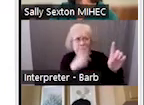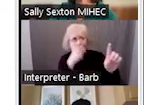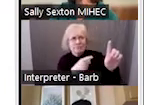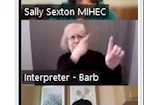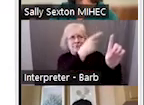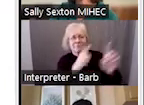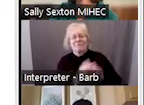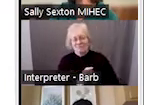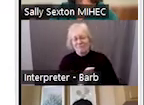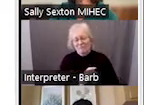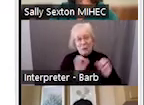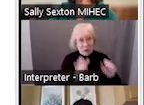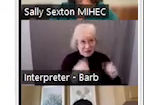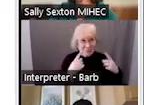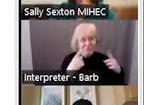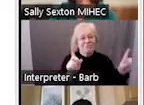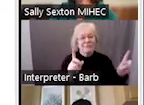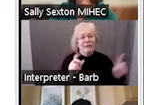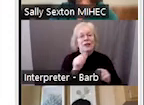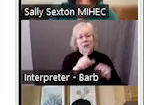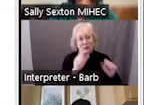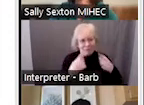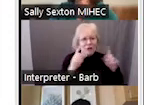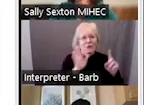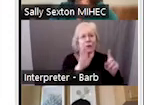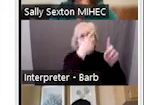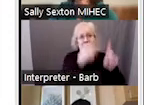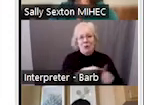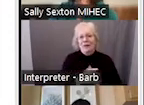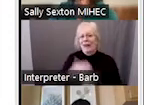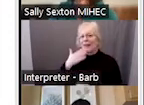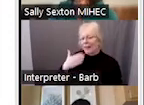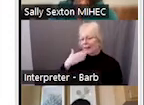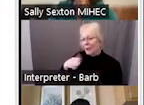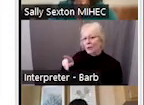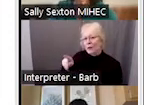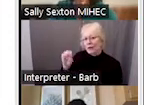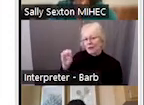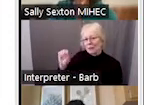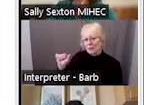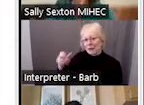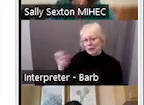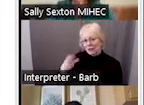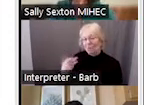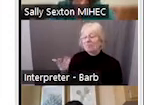just as long as you achieve your goals. Thank you, Peach. Collaboration.